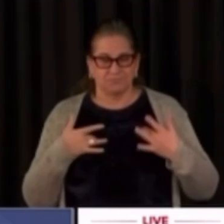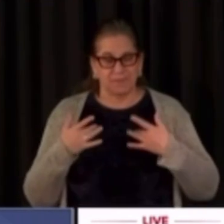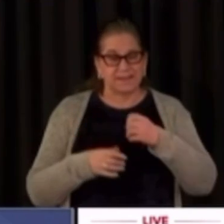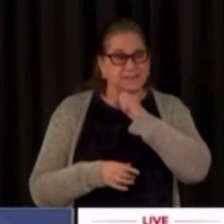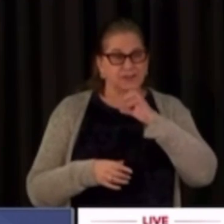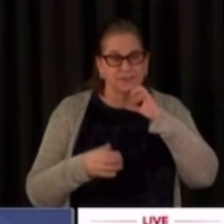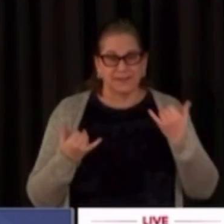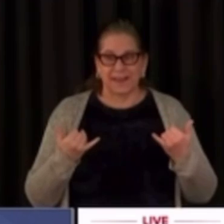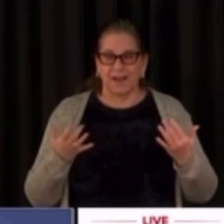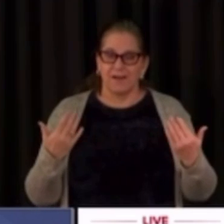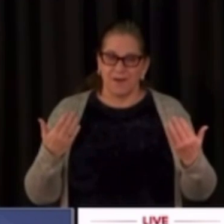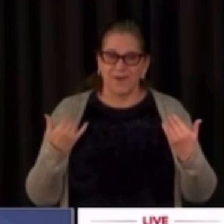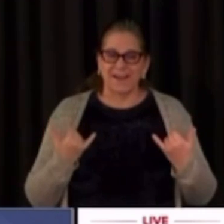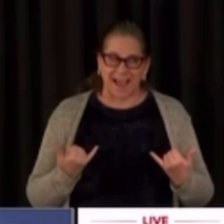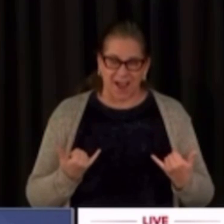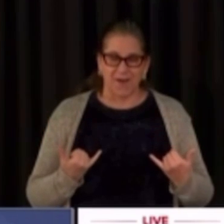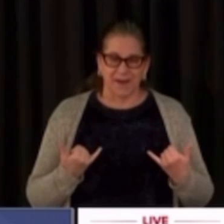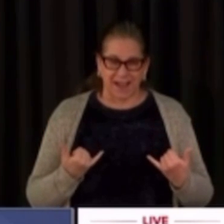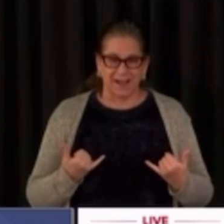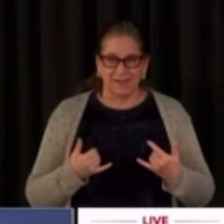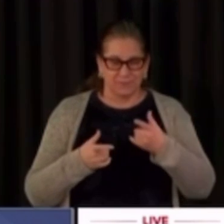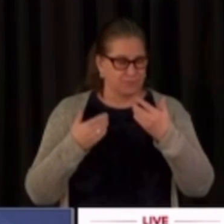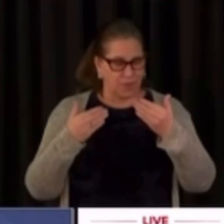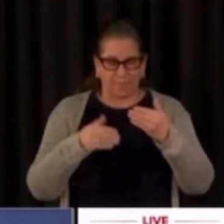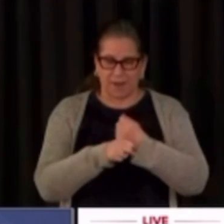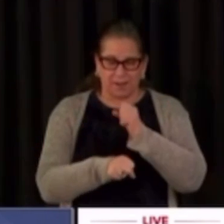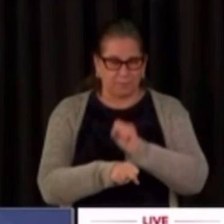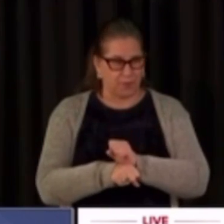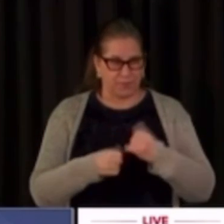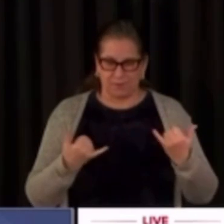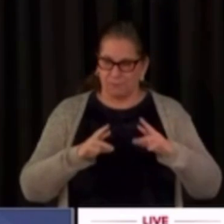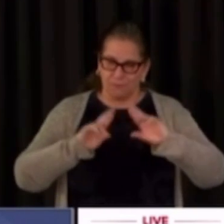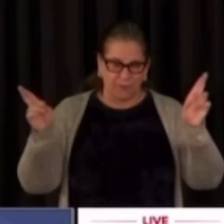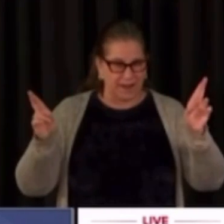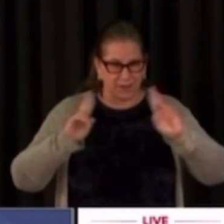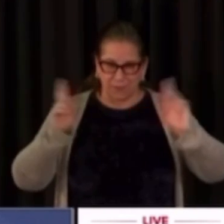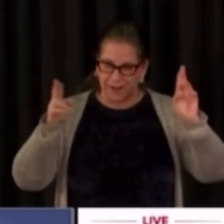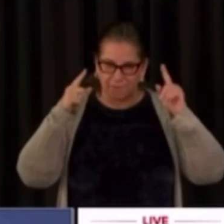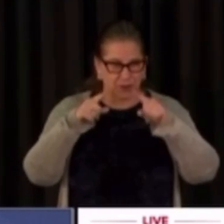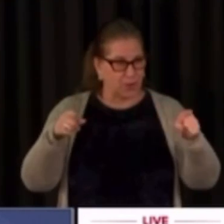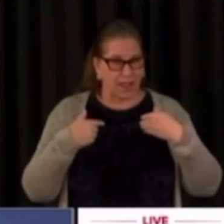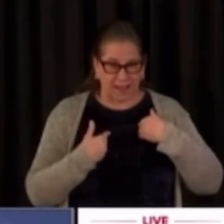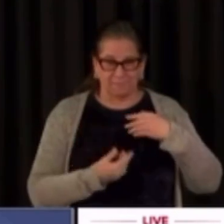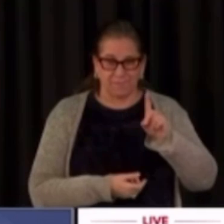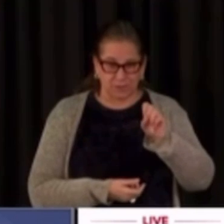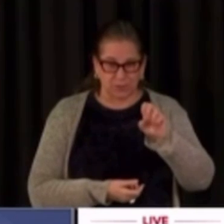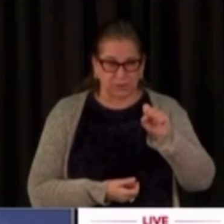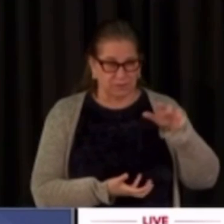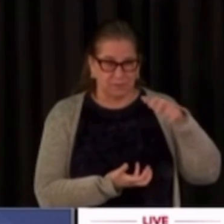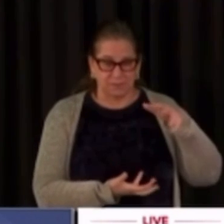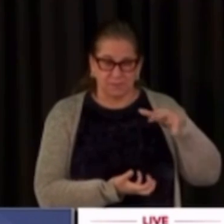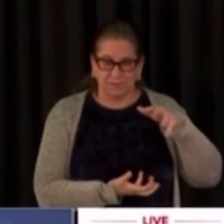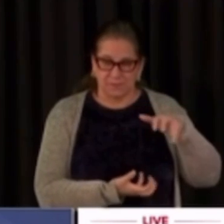are now accessing appointments as well. And the amount of vaccine that we are receiving on a weekly basis for